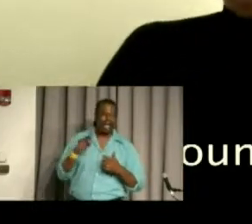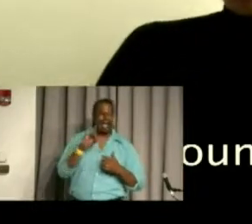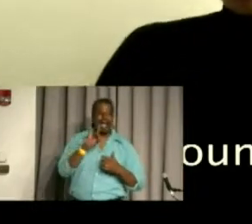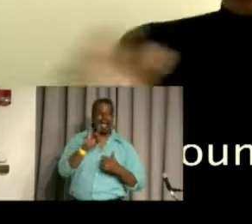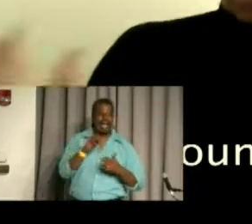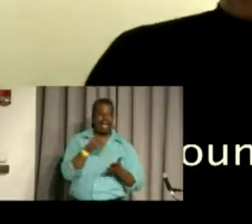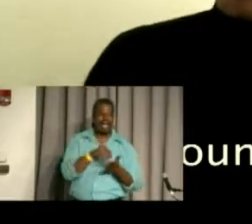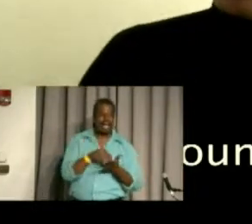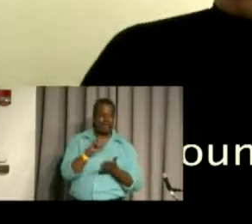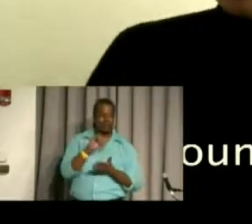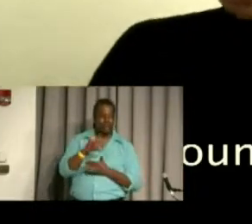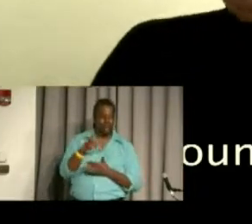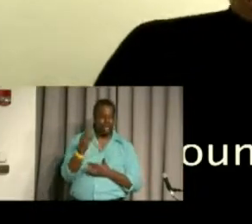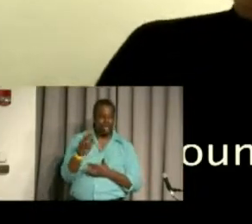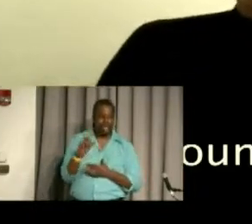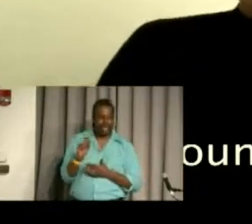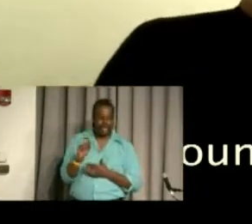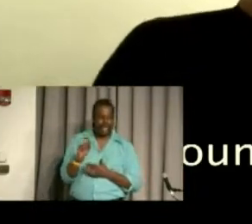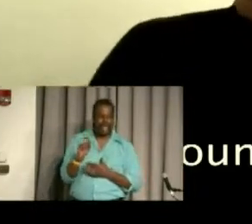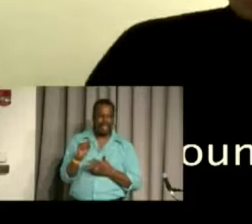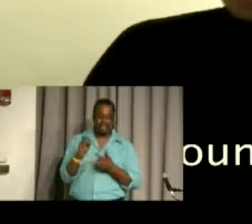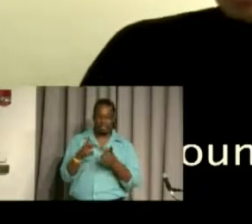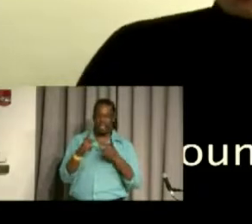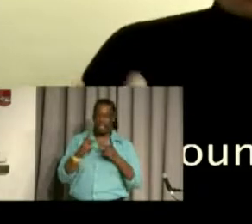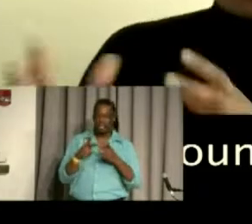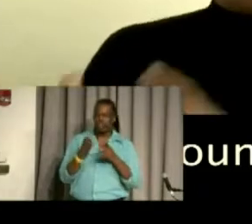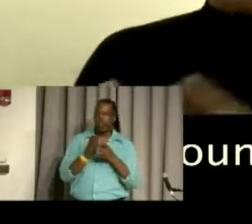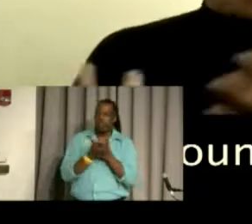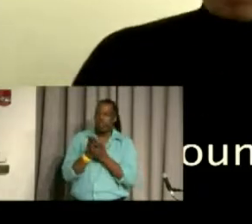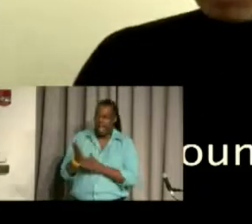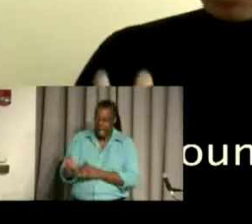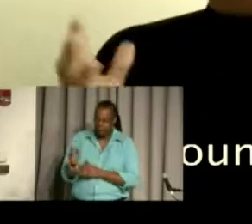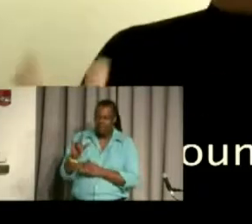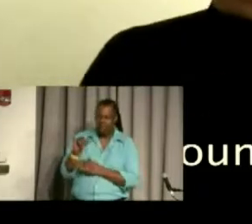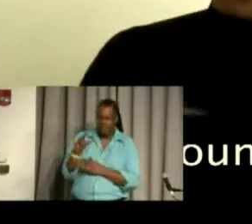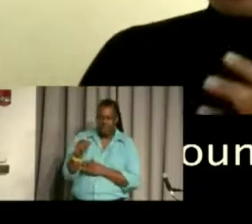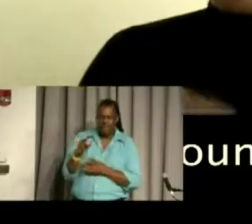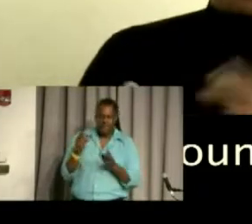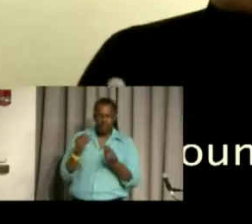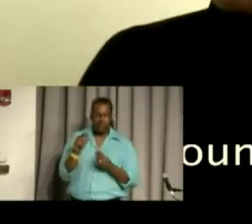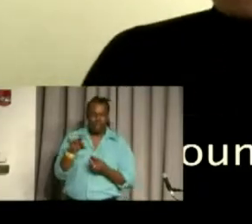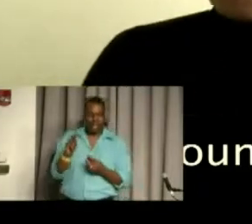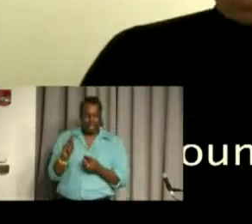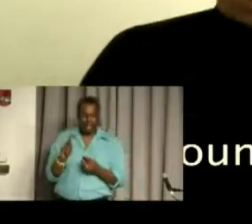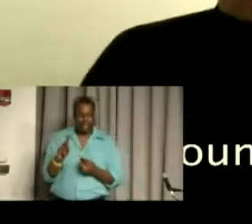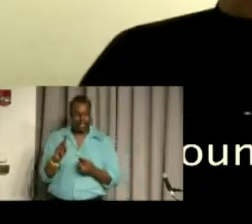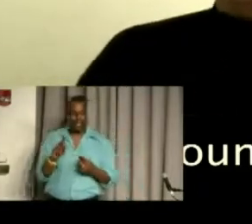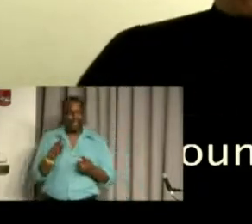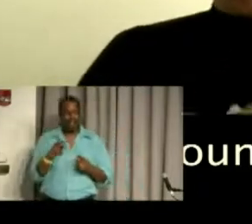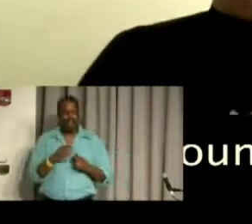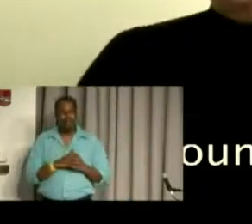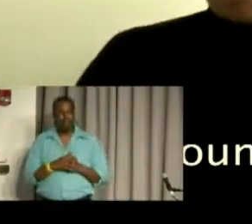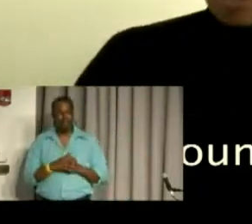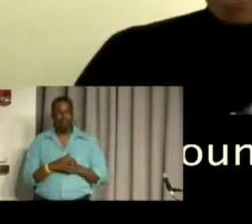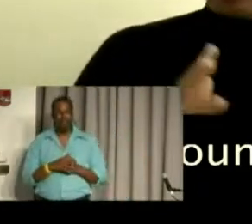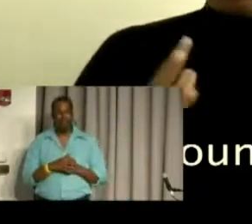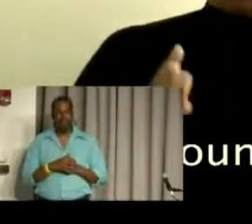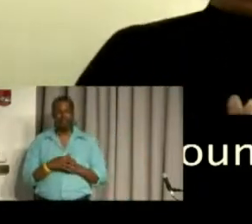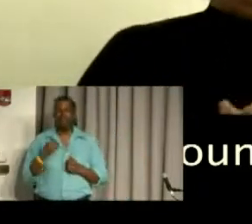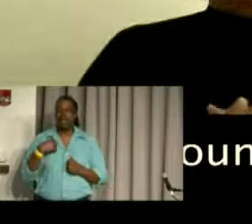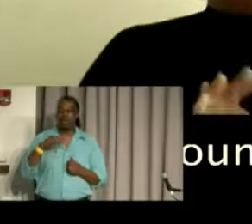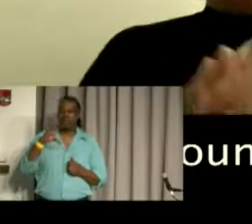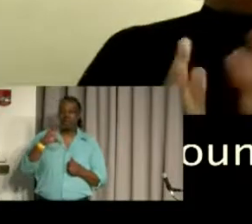gas wells throughout Louisiana's coastal wetlands. These wells and rigs connect through 50,000 miles of